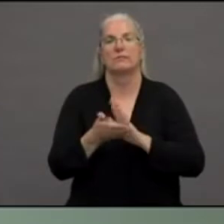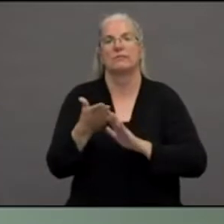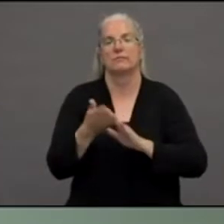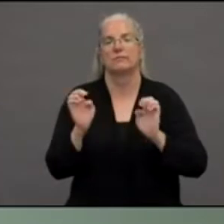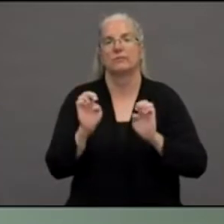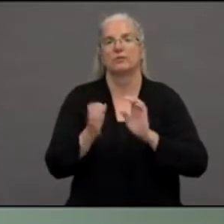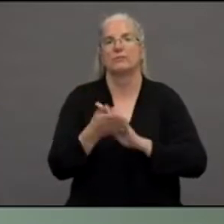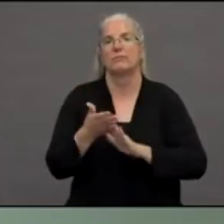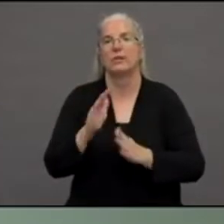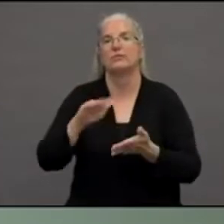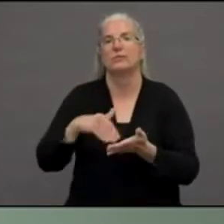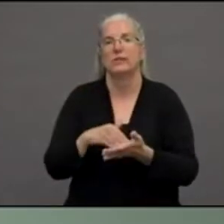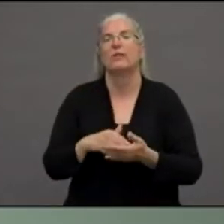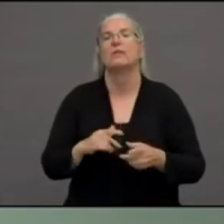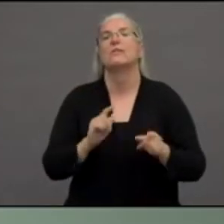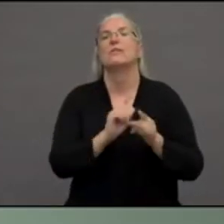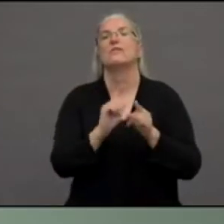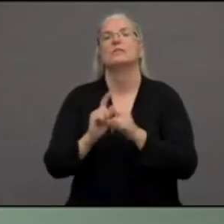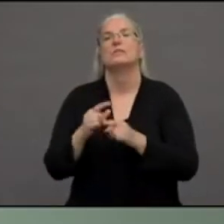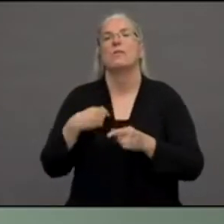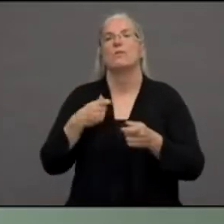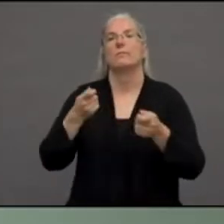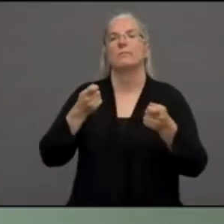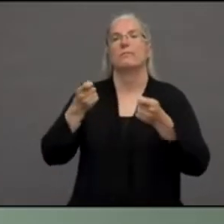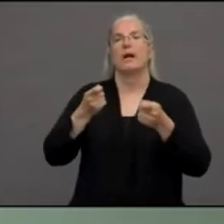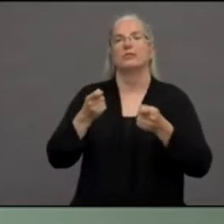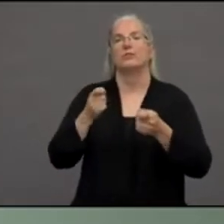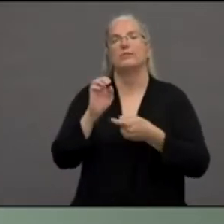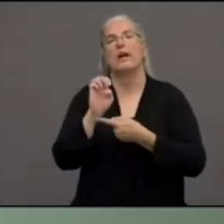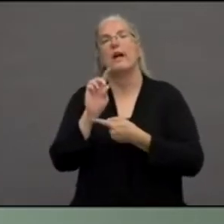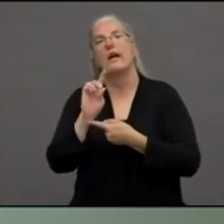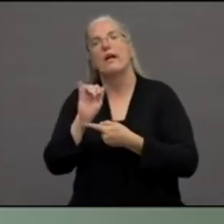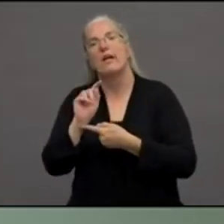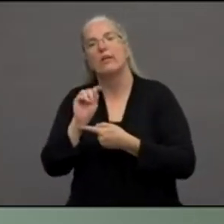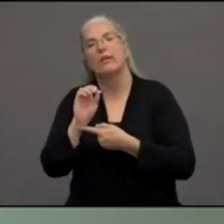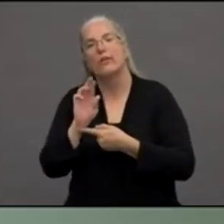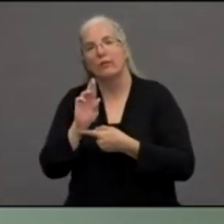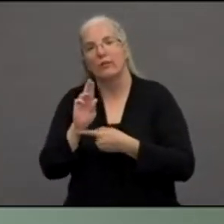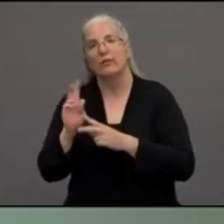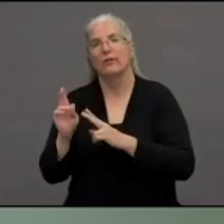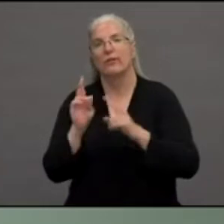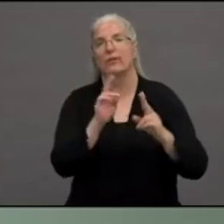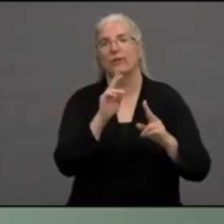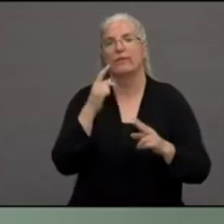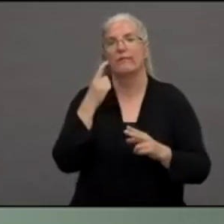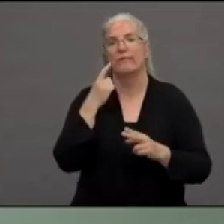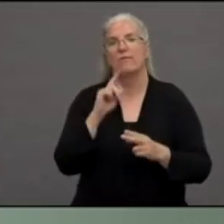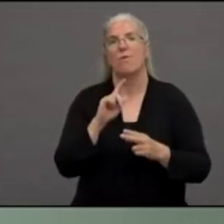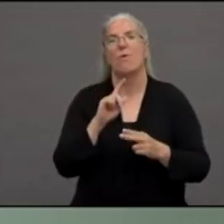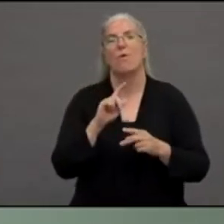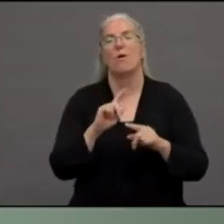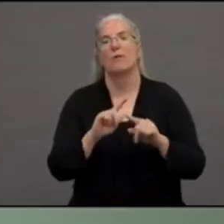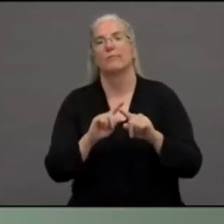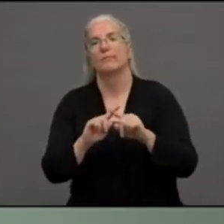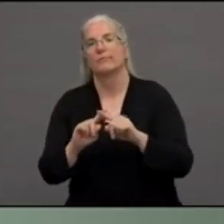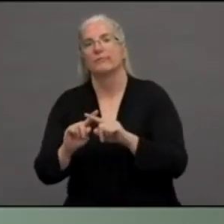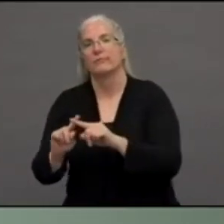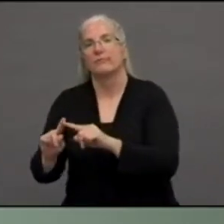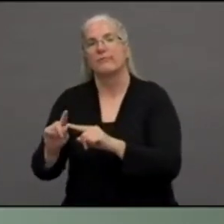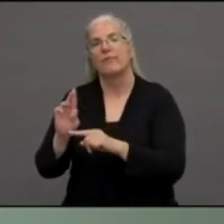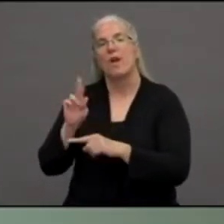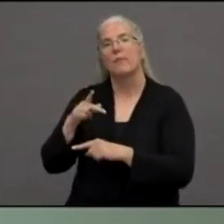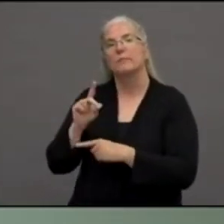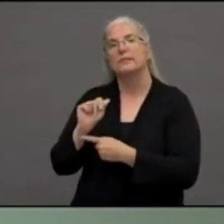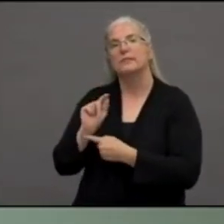Managing Editor of the Facebook Live segments that you see here in English. And the reason I tell you that is from time to time you will see me in